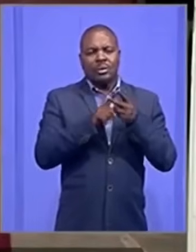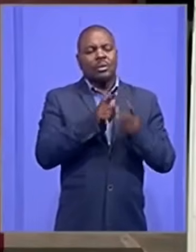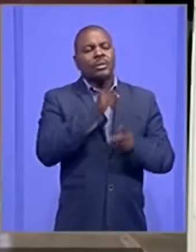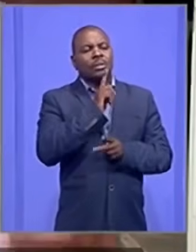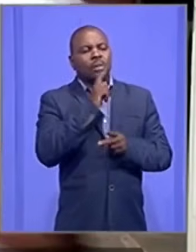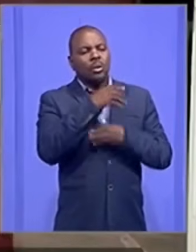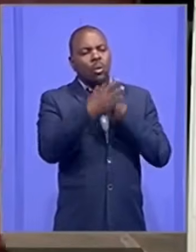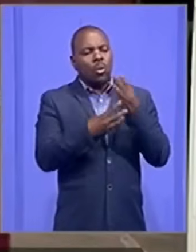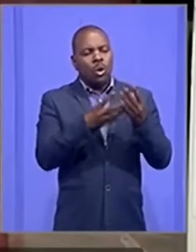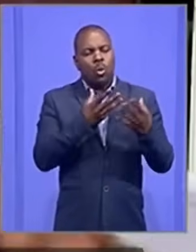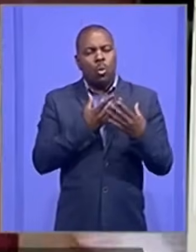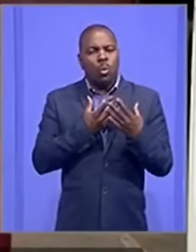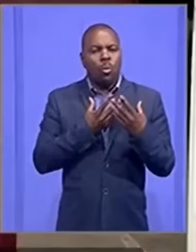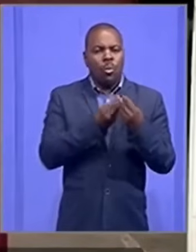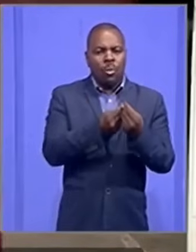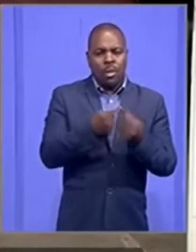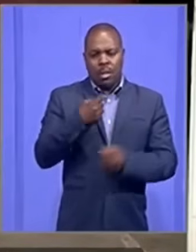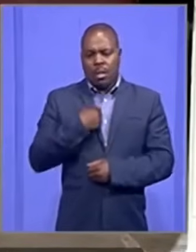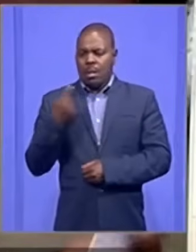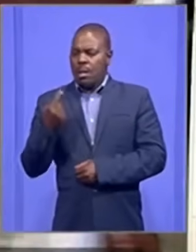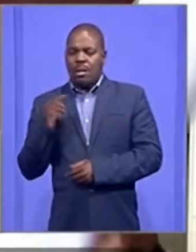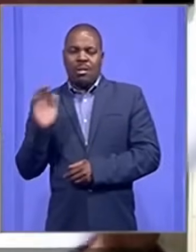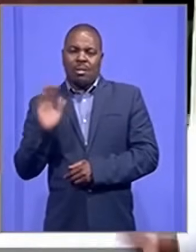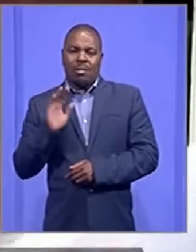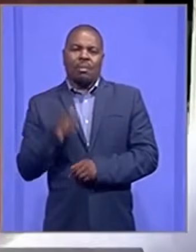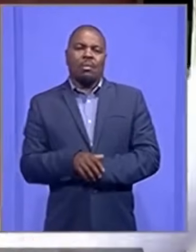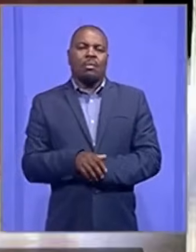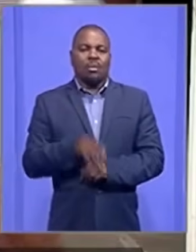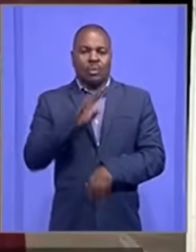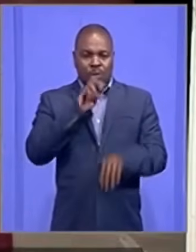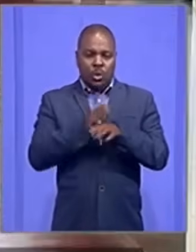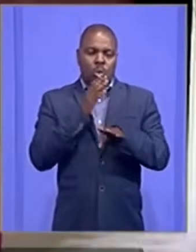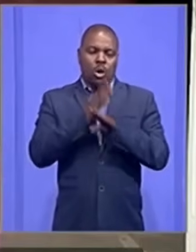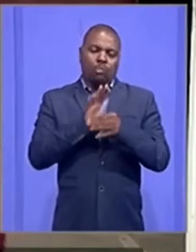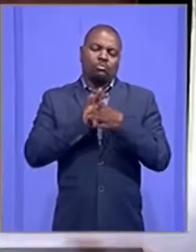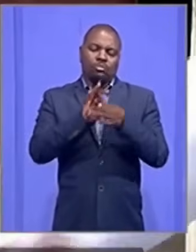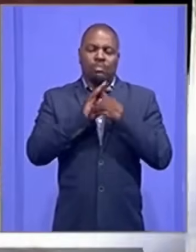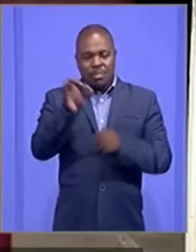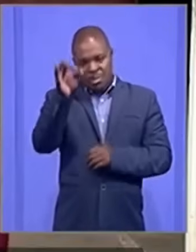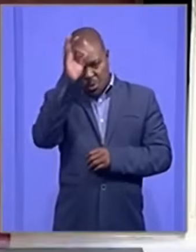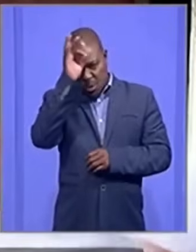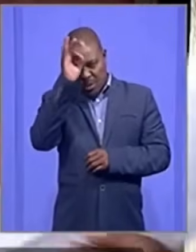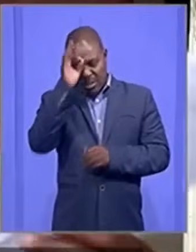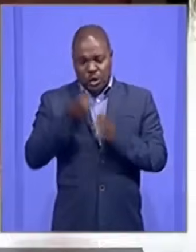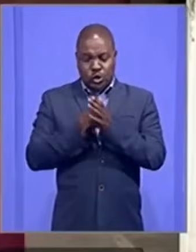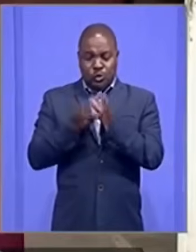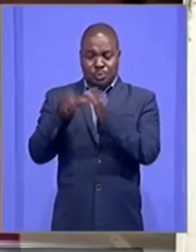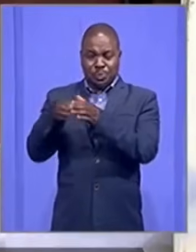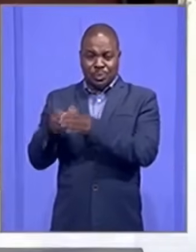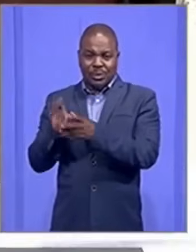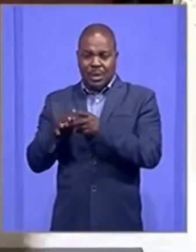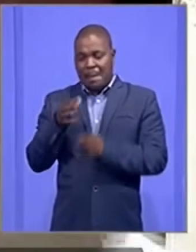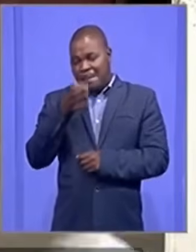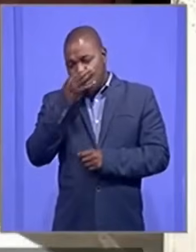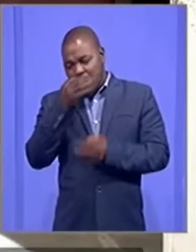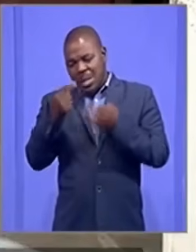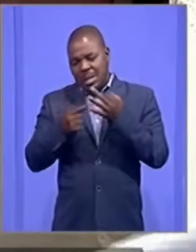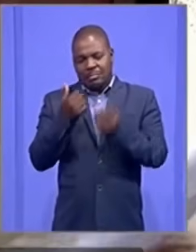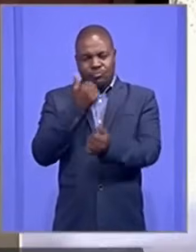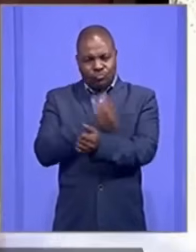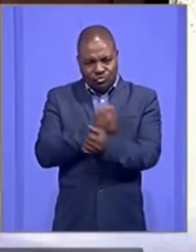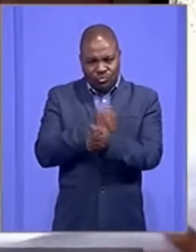mmogo le rona, e se nna ke dire dilo ke le nosi. And re tshwanetse re bereke le maponisa, bo di-gangsters, bo di-bullying, bo